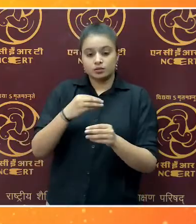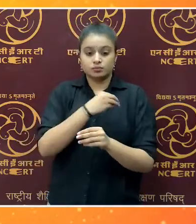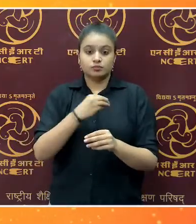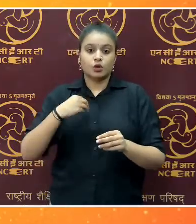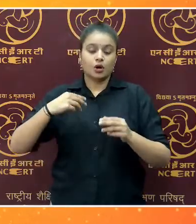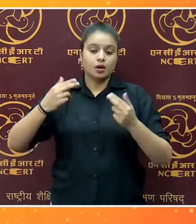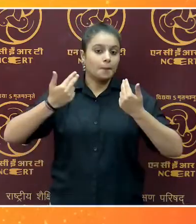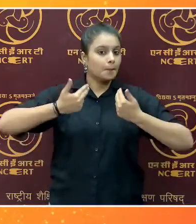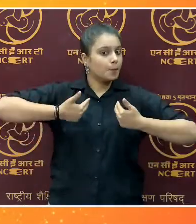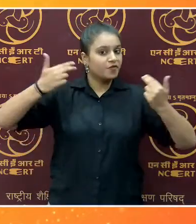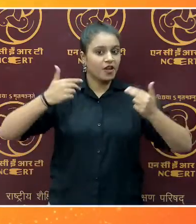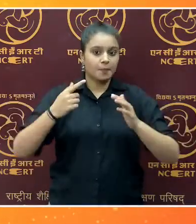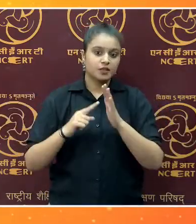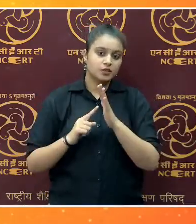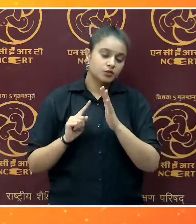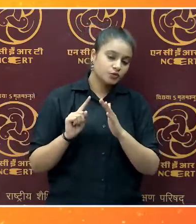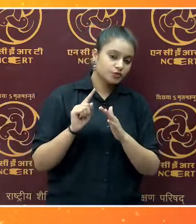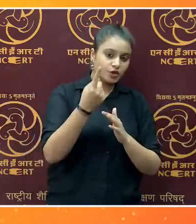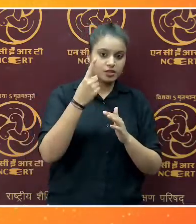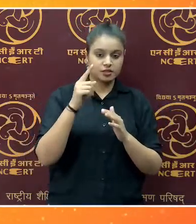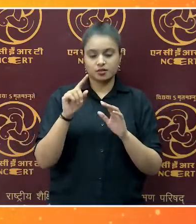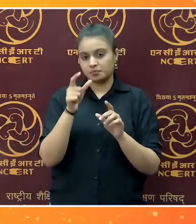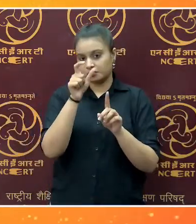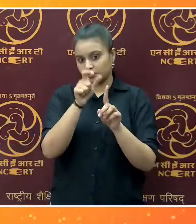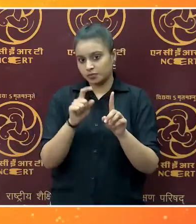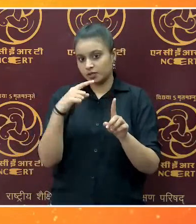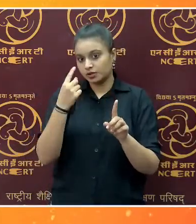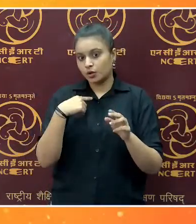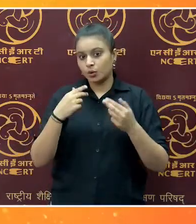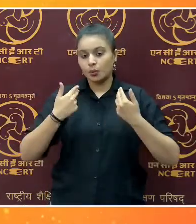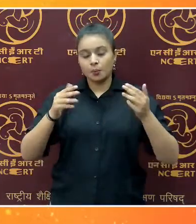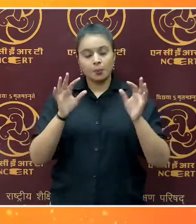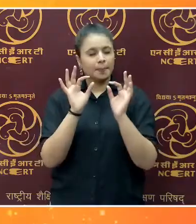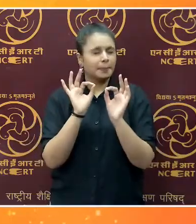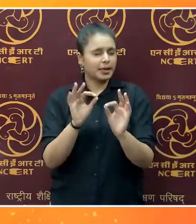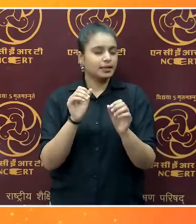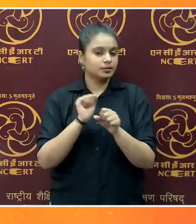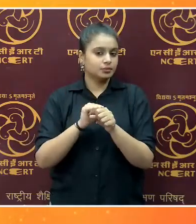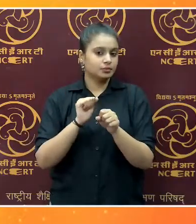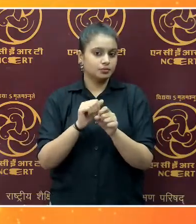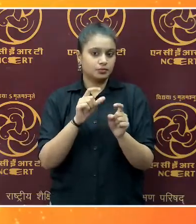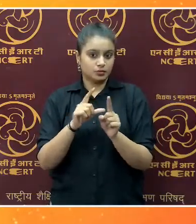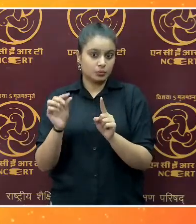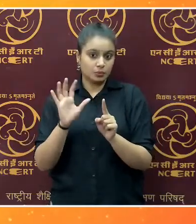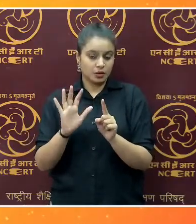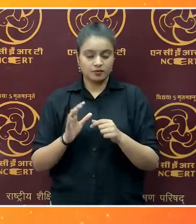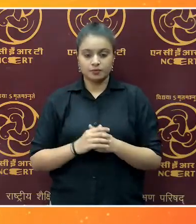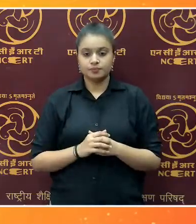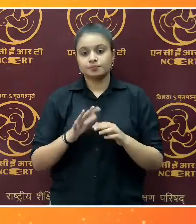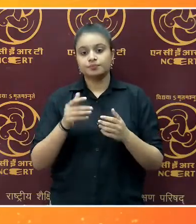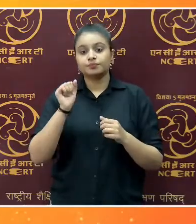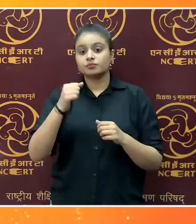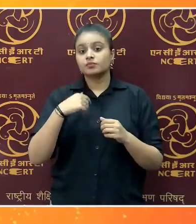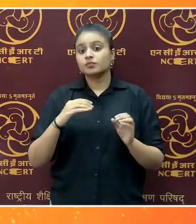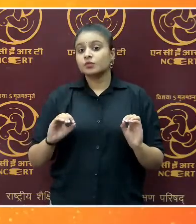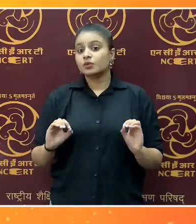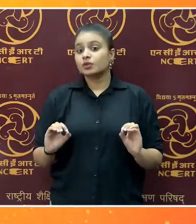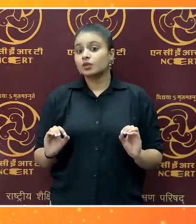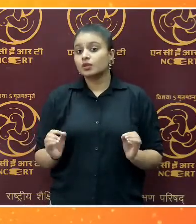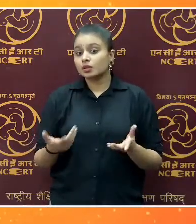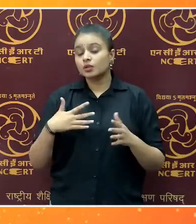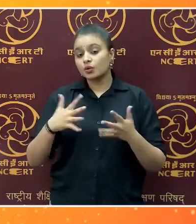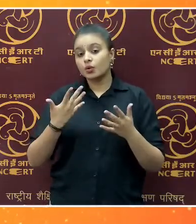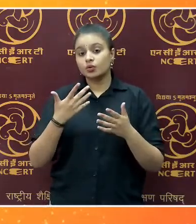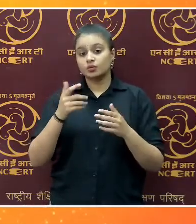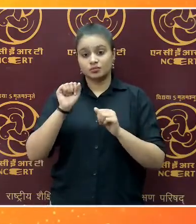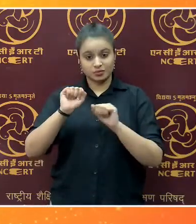Goat. Goat means the goat? Greatest of all time, Greatest GOAT. of all times. Okay. Like it originates from the world of tennis,